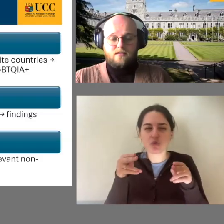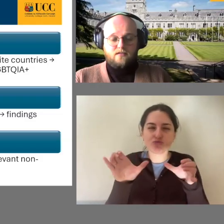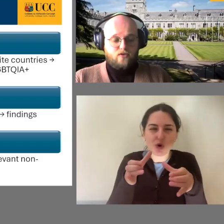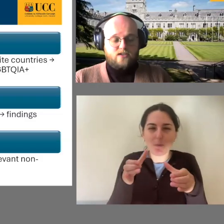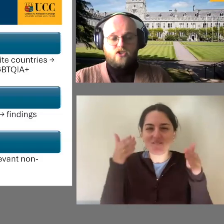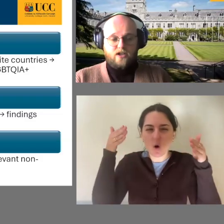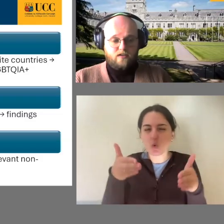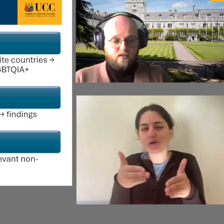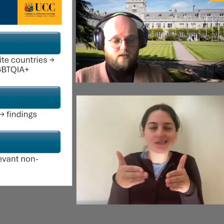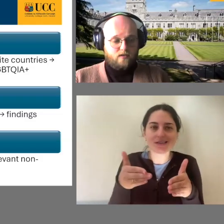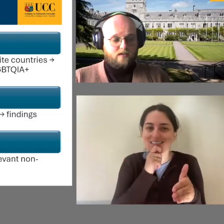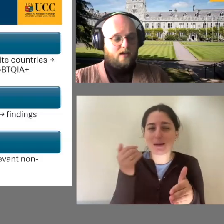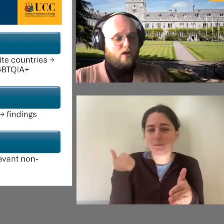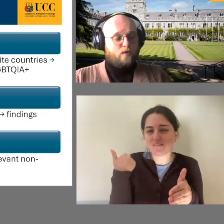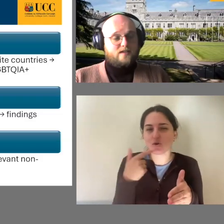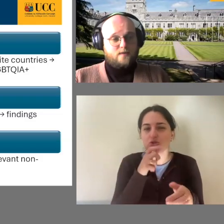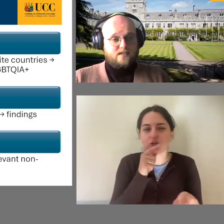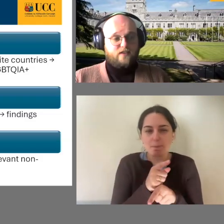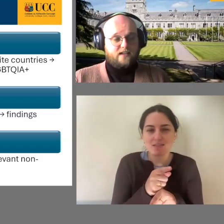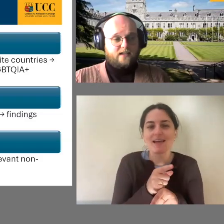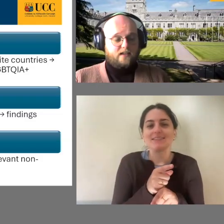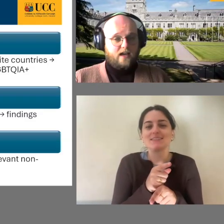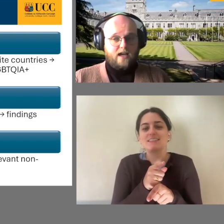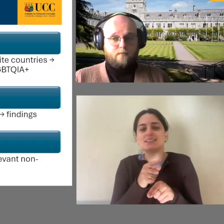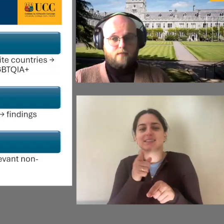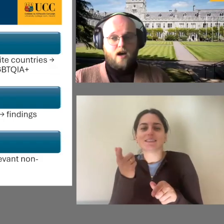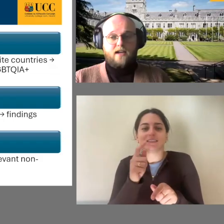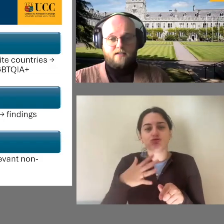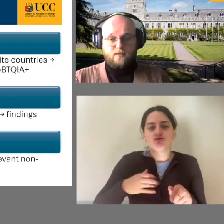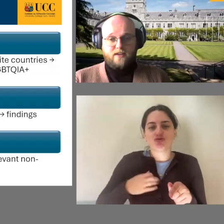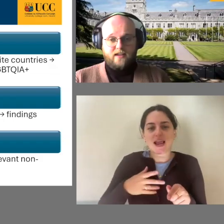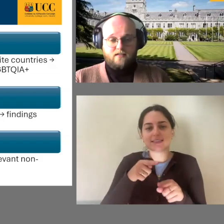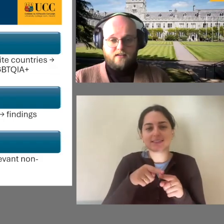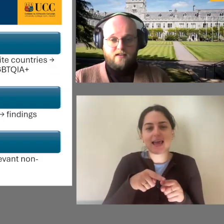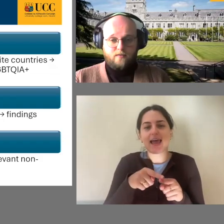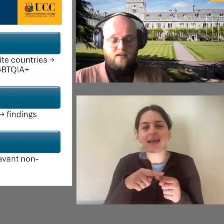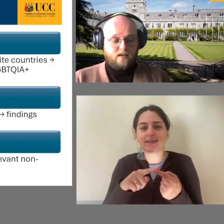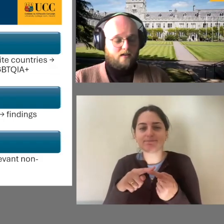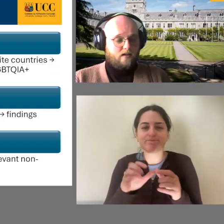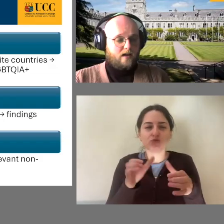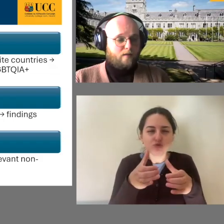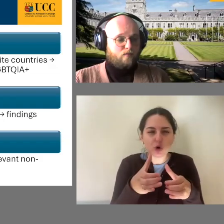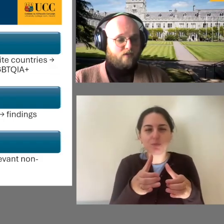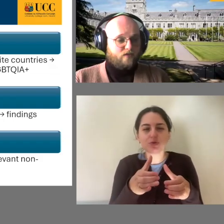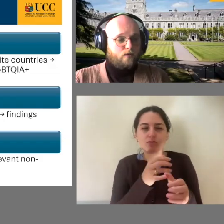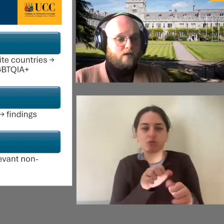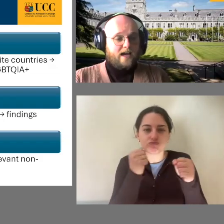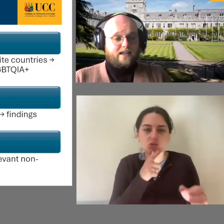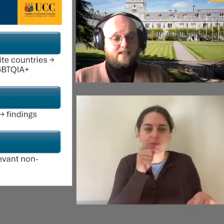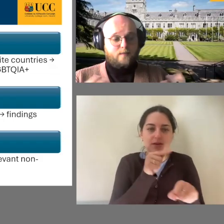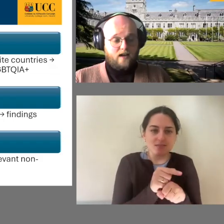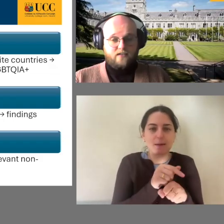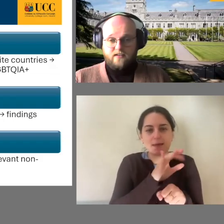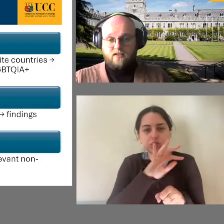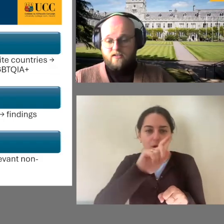the trans and gender diverse community were specifically highlighted within this particular review,